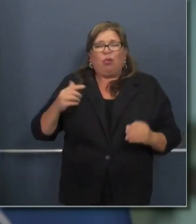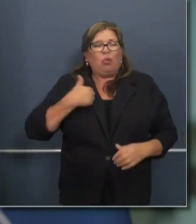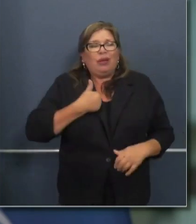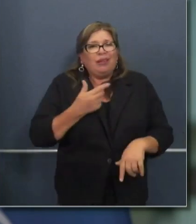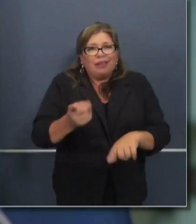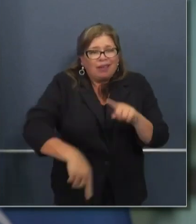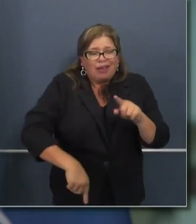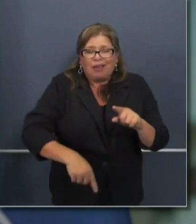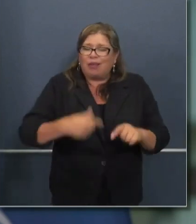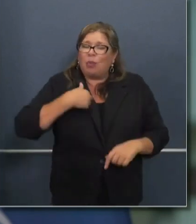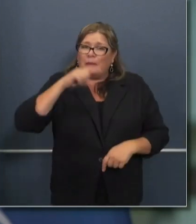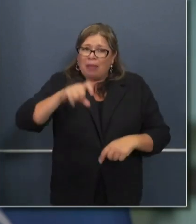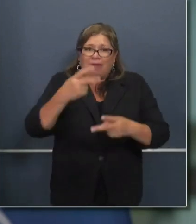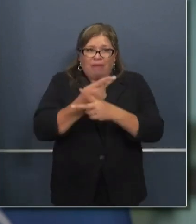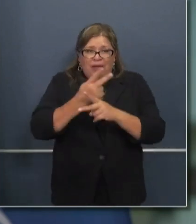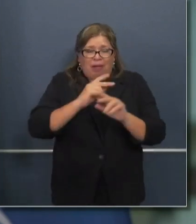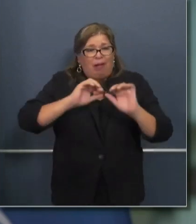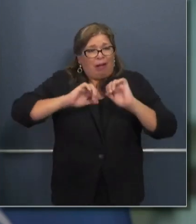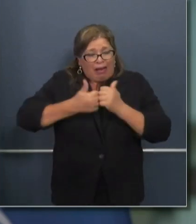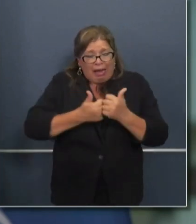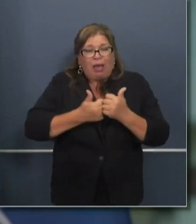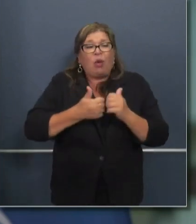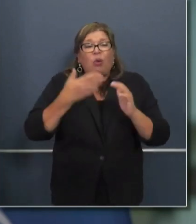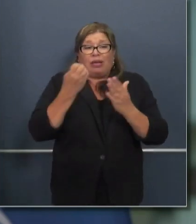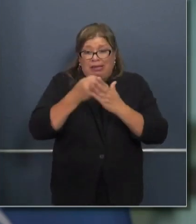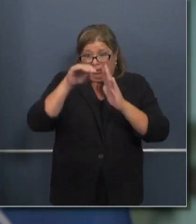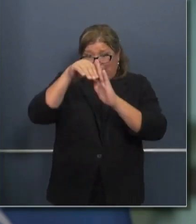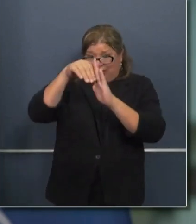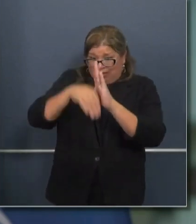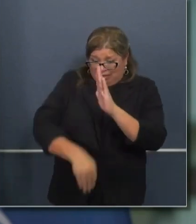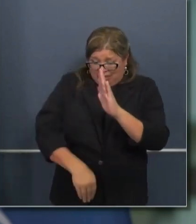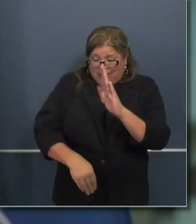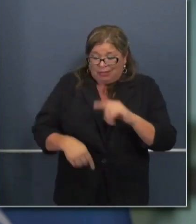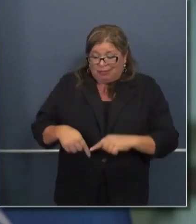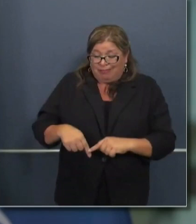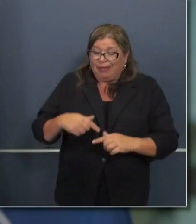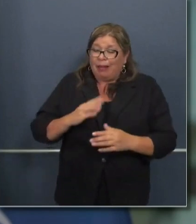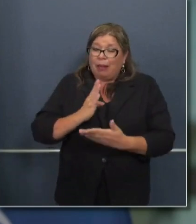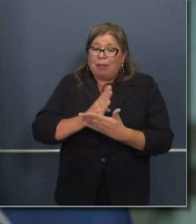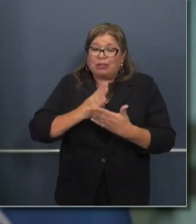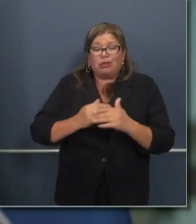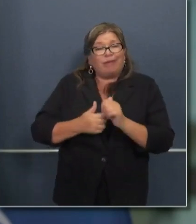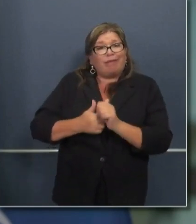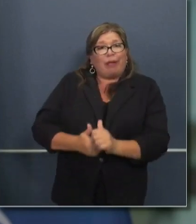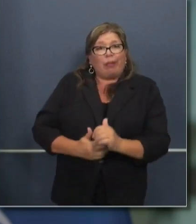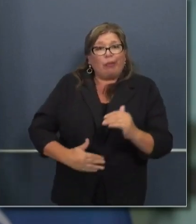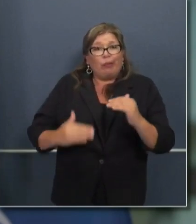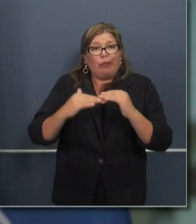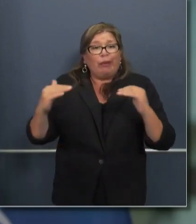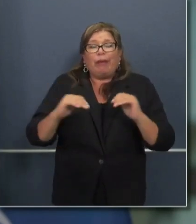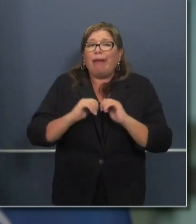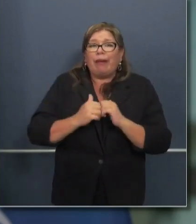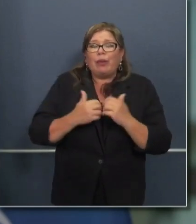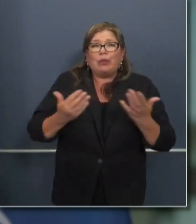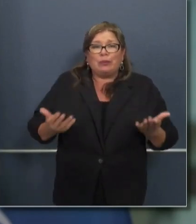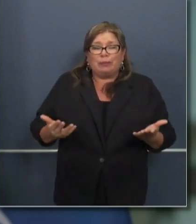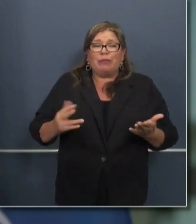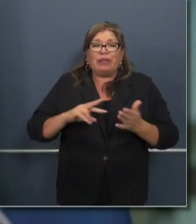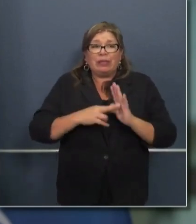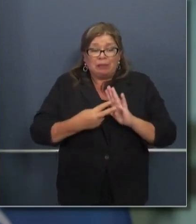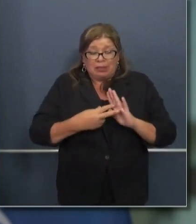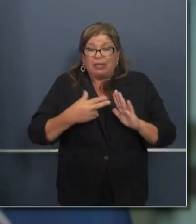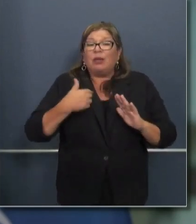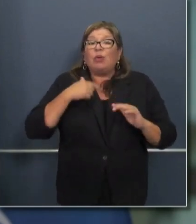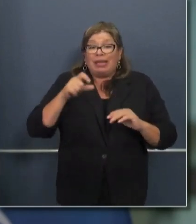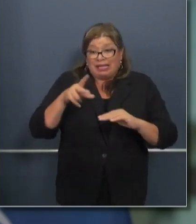that that mitigates the harm to those most in need, the most vulnerable, including our children and our